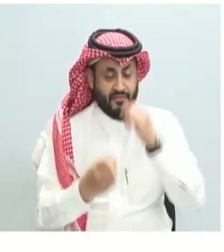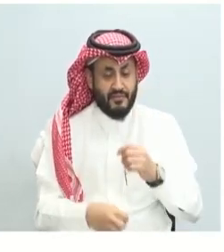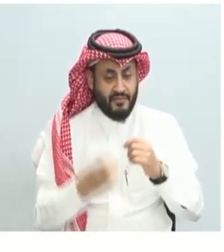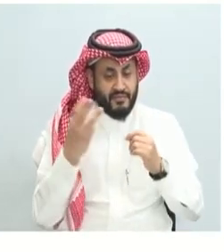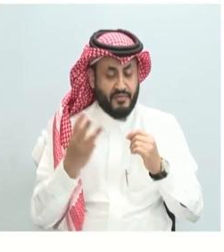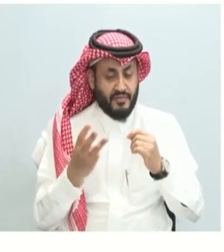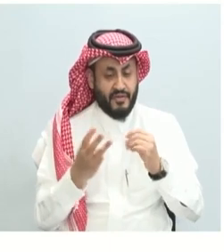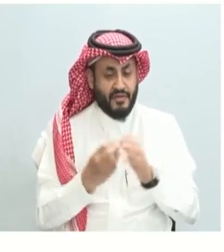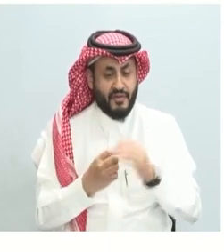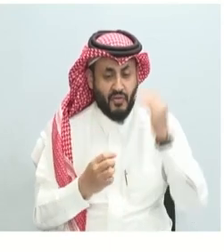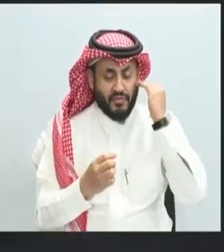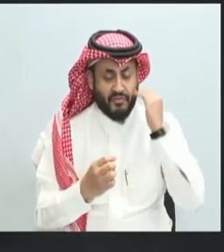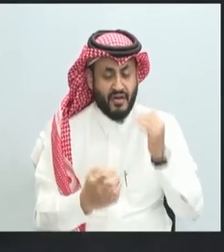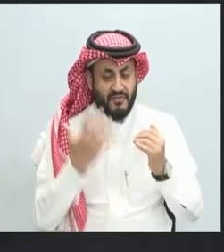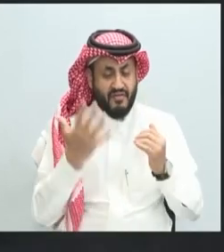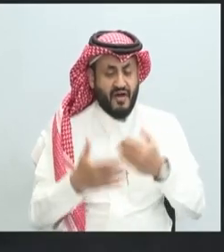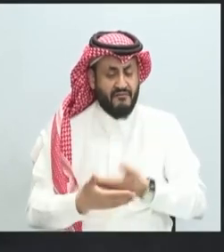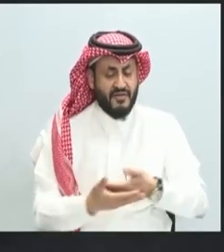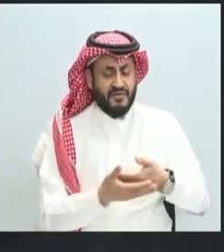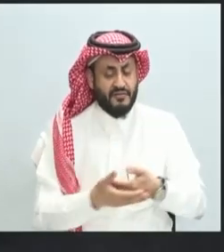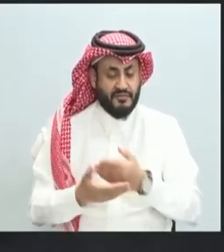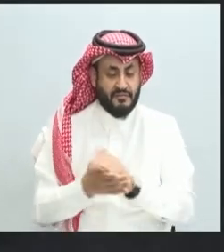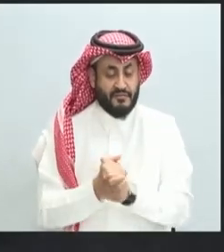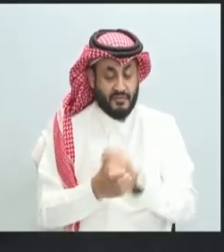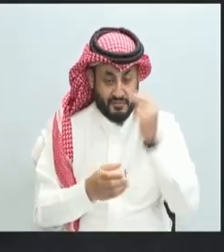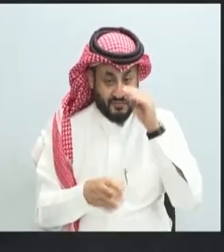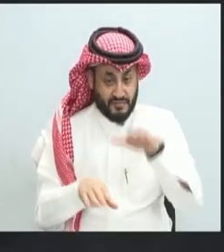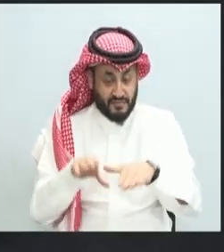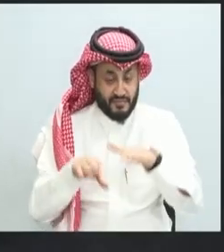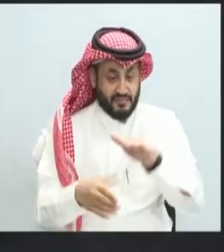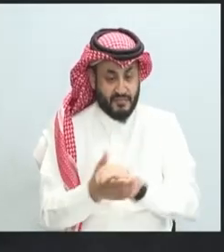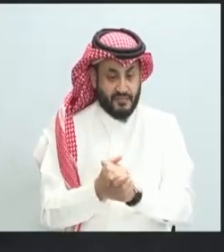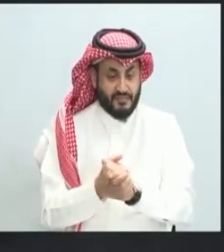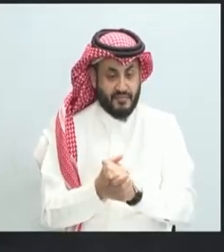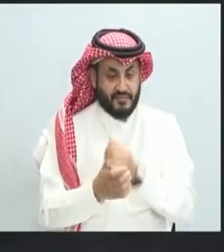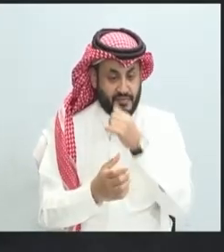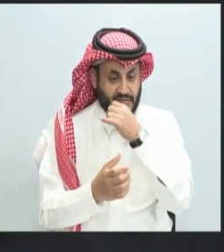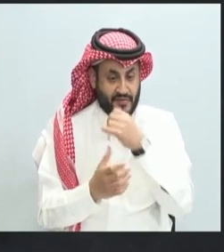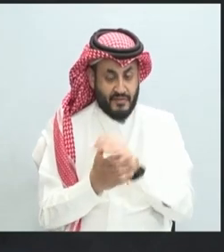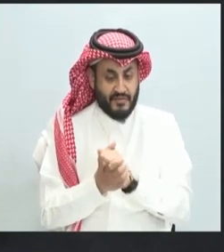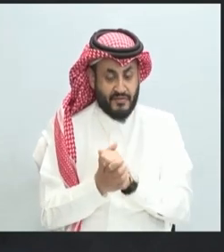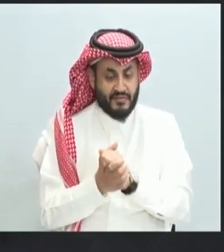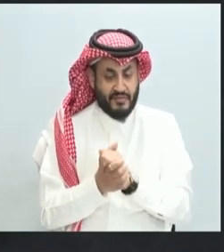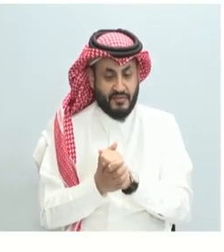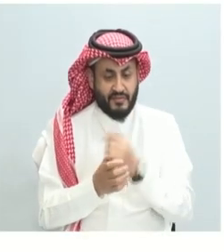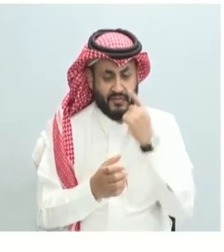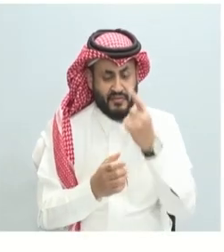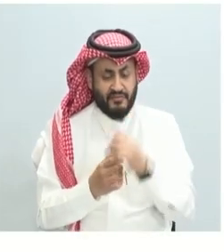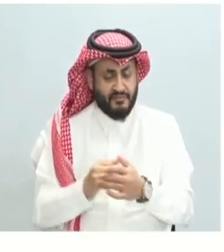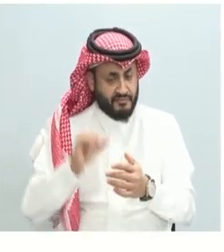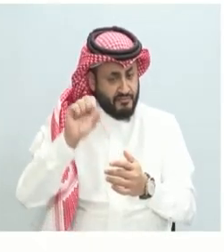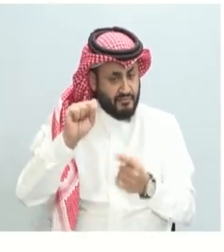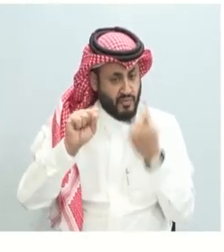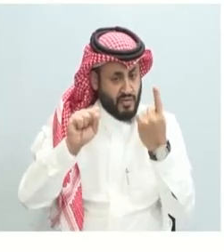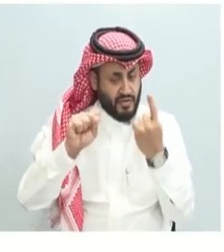five children. So here we learned the differences between there is and there are.